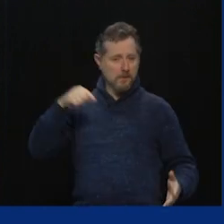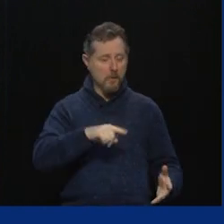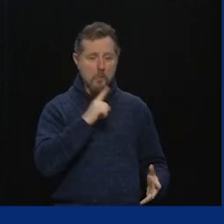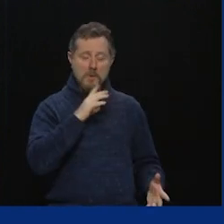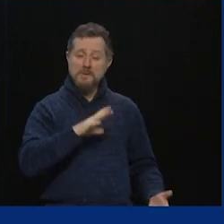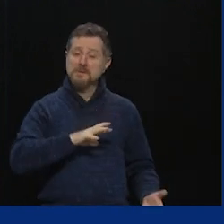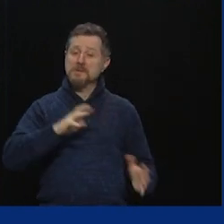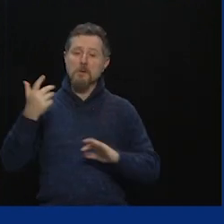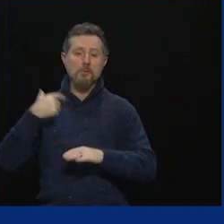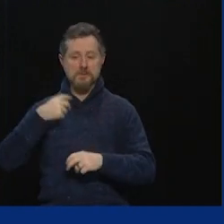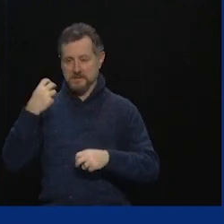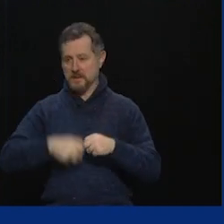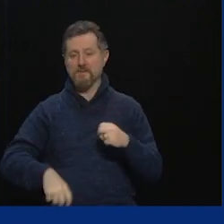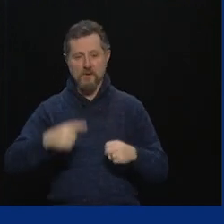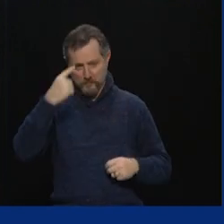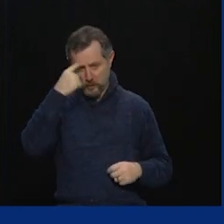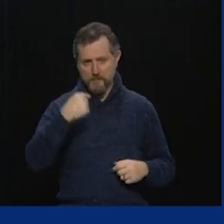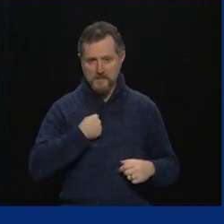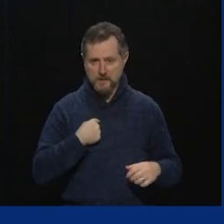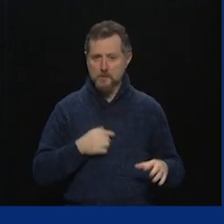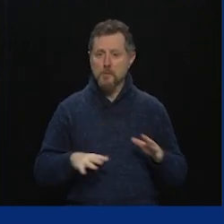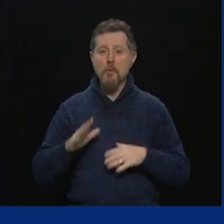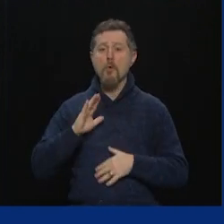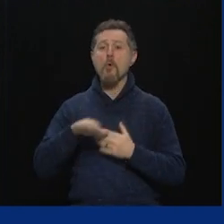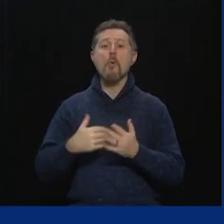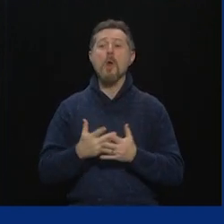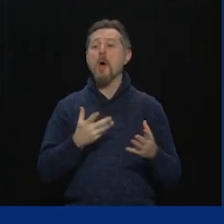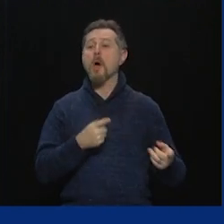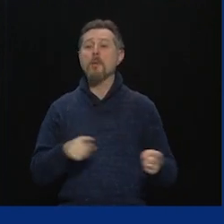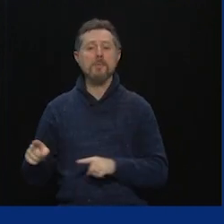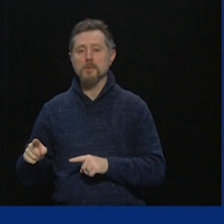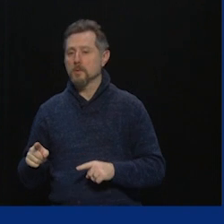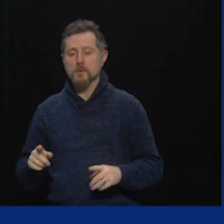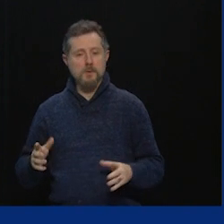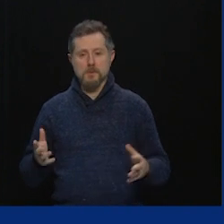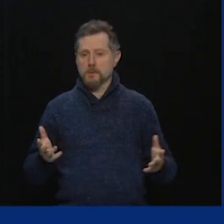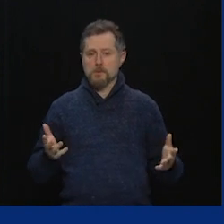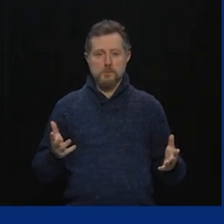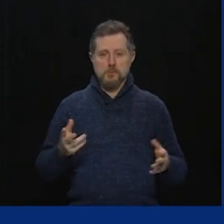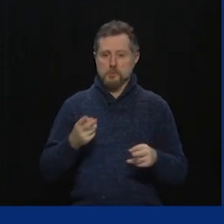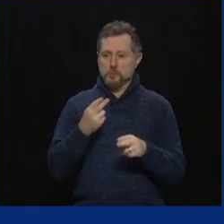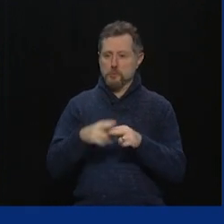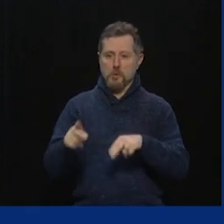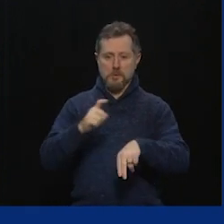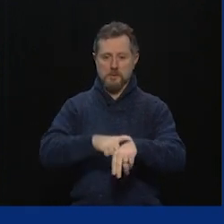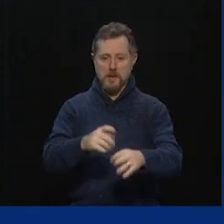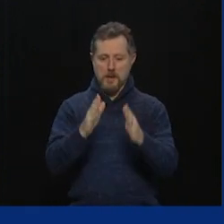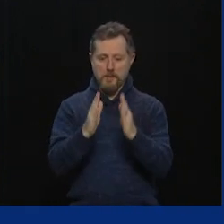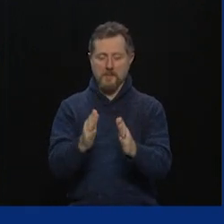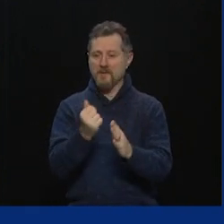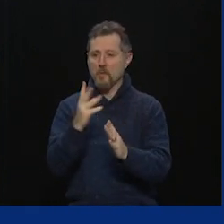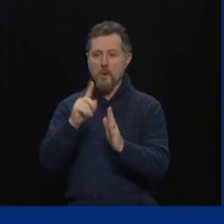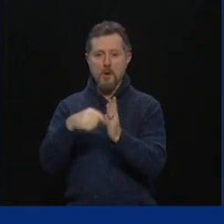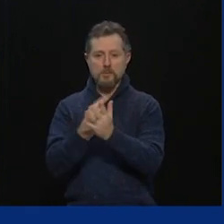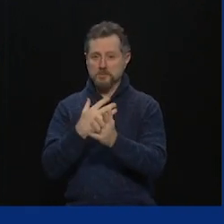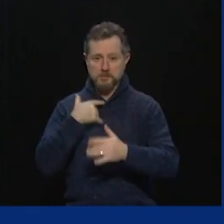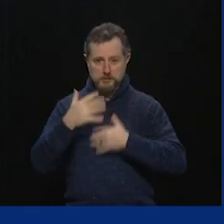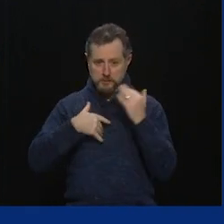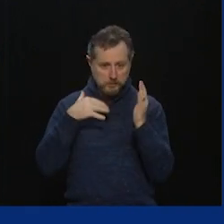for me because it all happened in a matter of hours. I used to study at the American University of